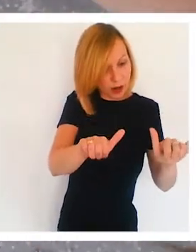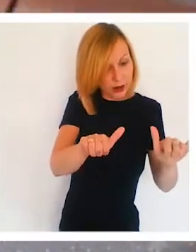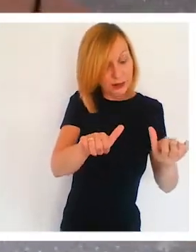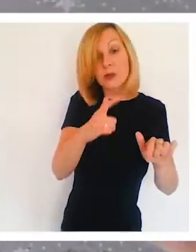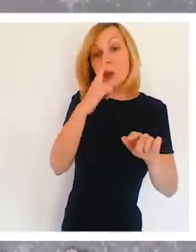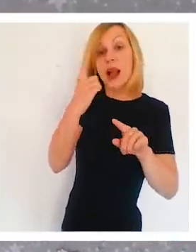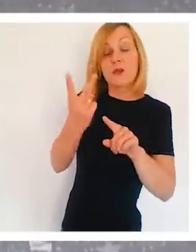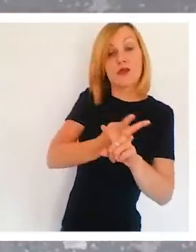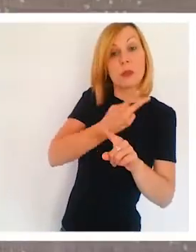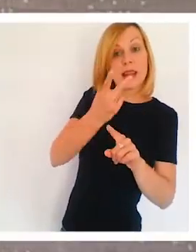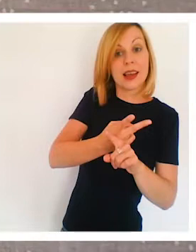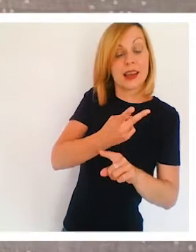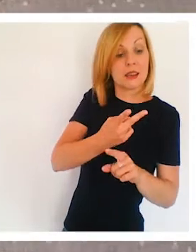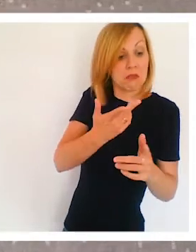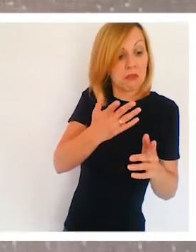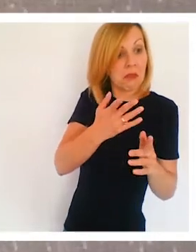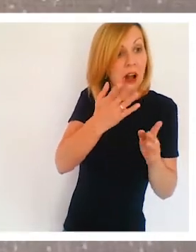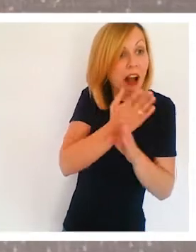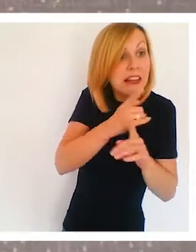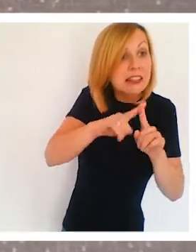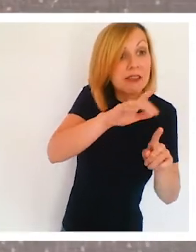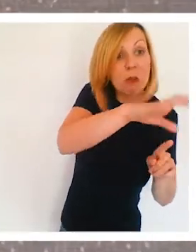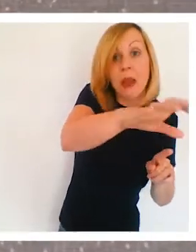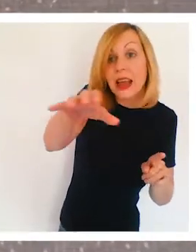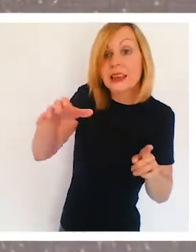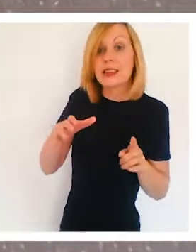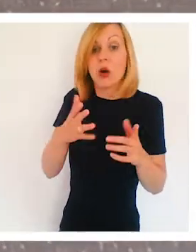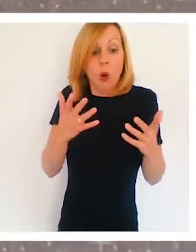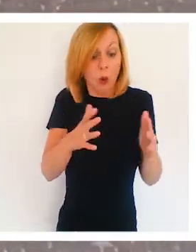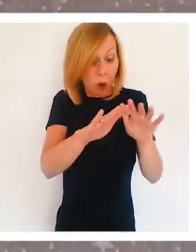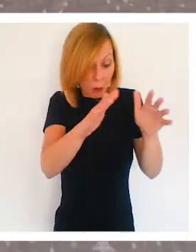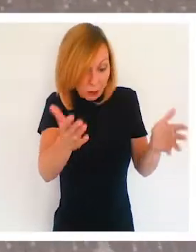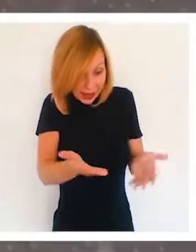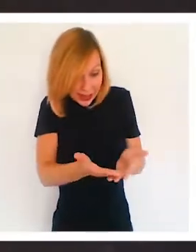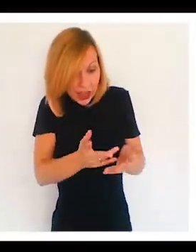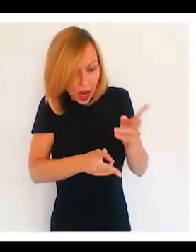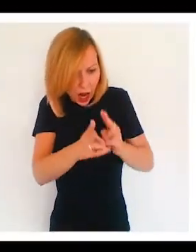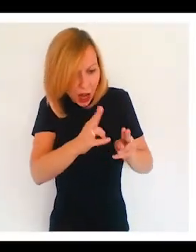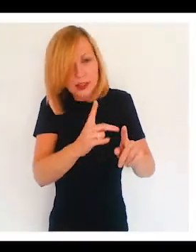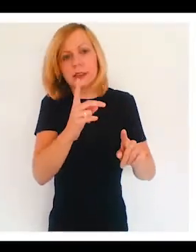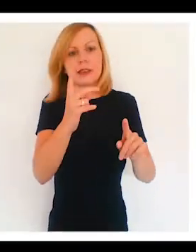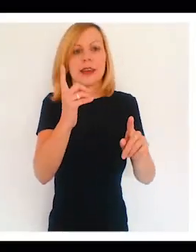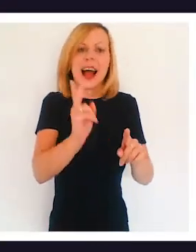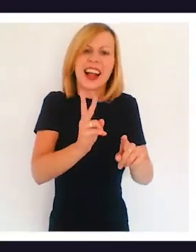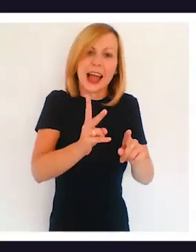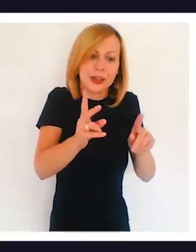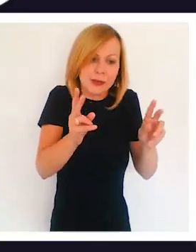You can repeat the game by hiding the pieces in different places or cutting them into smaller bits.